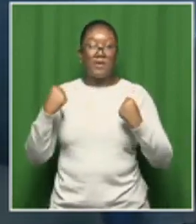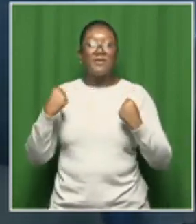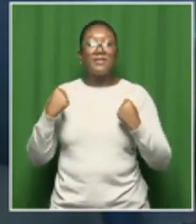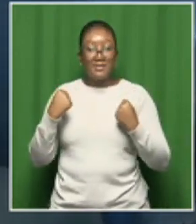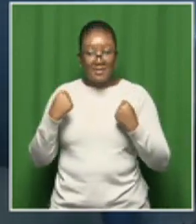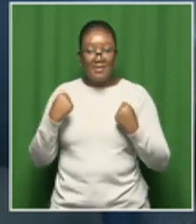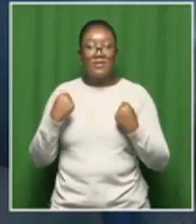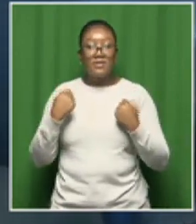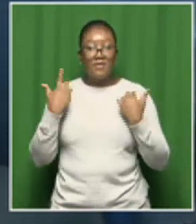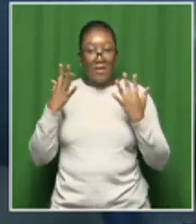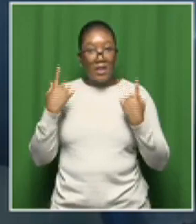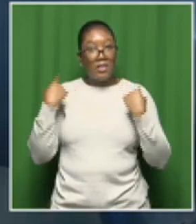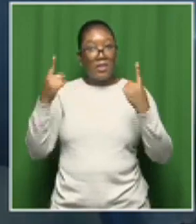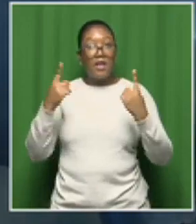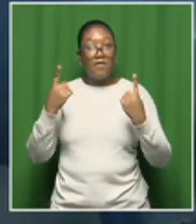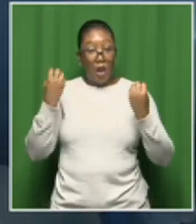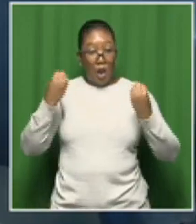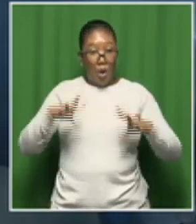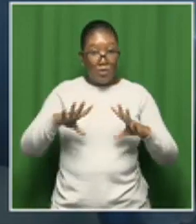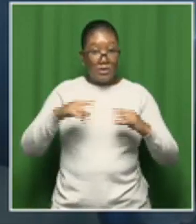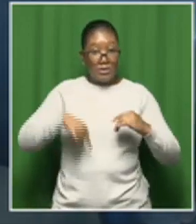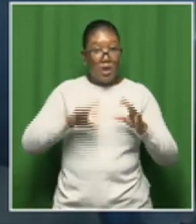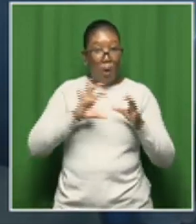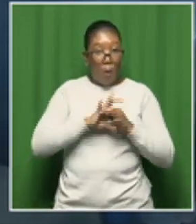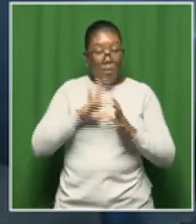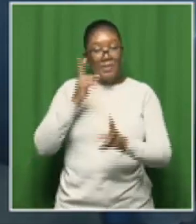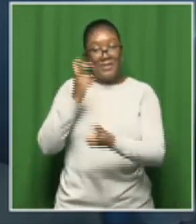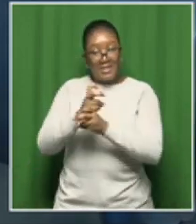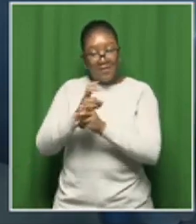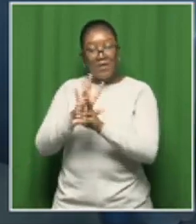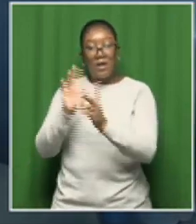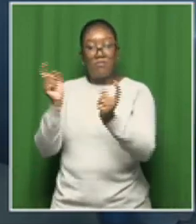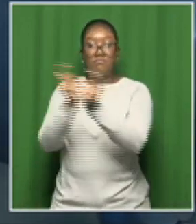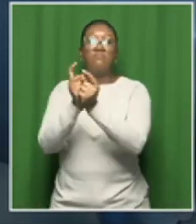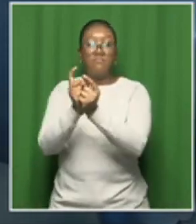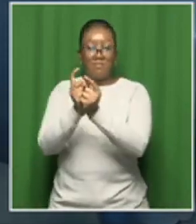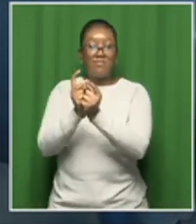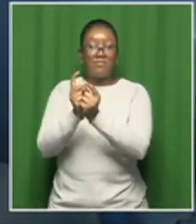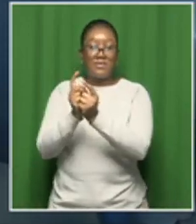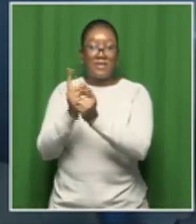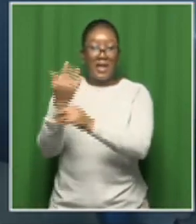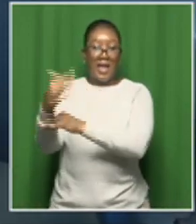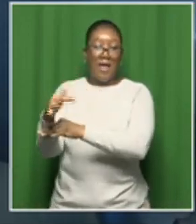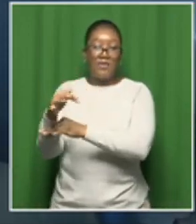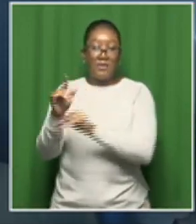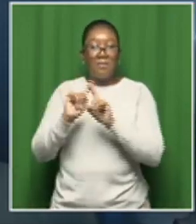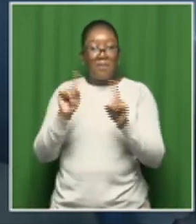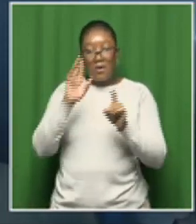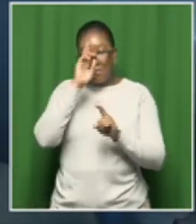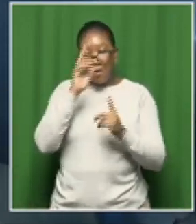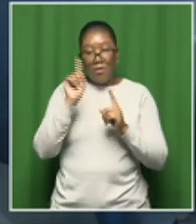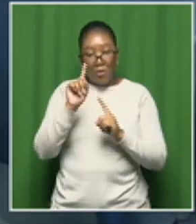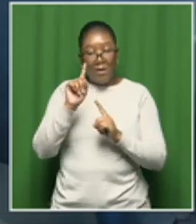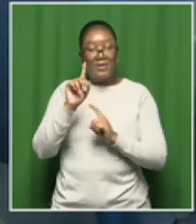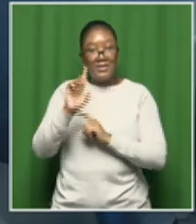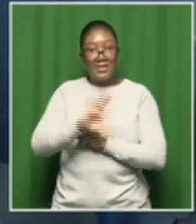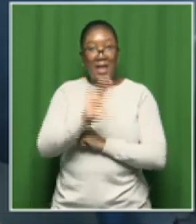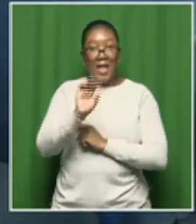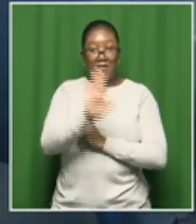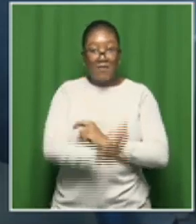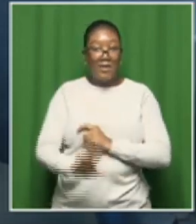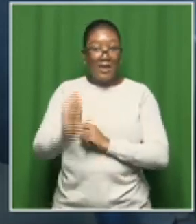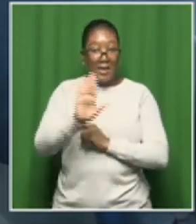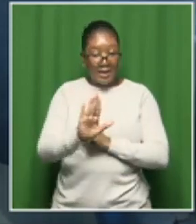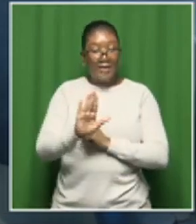If they go on to lose at home, it's going to be very difficult to see them advancing from the group. As we say in continental football, win your home